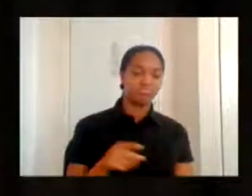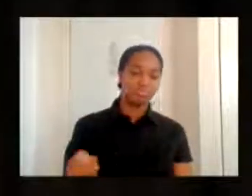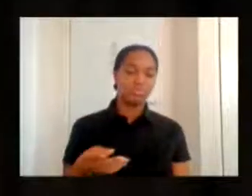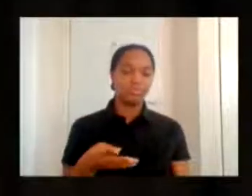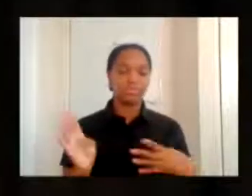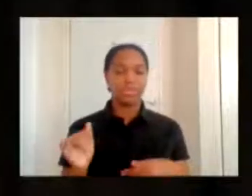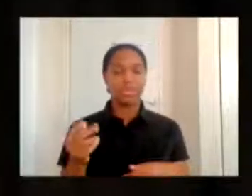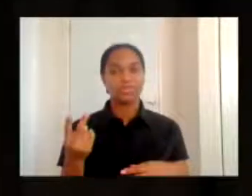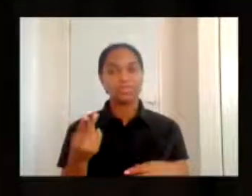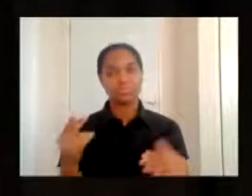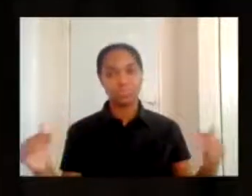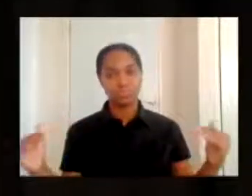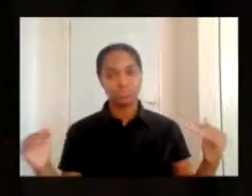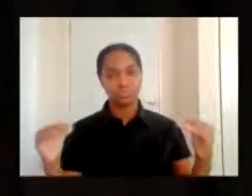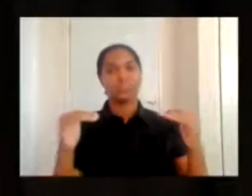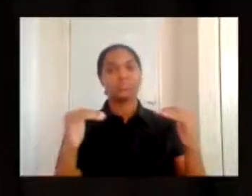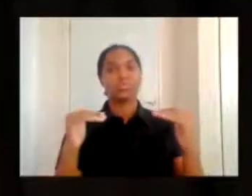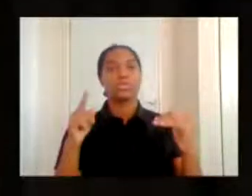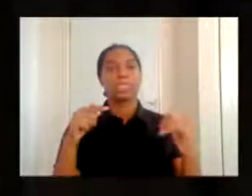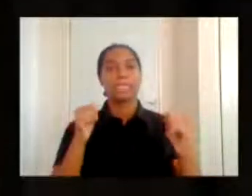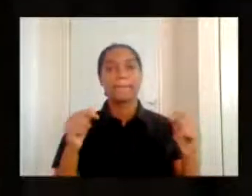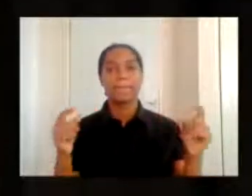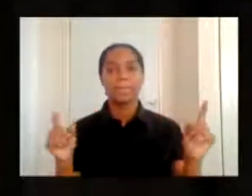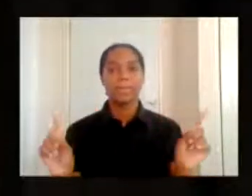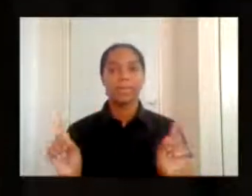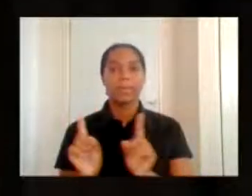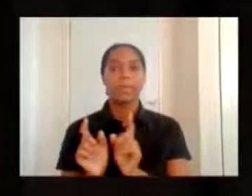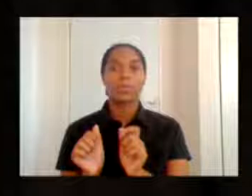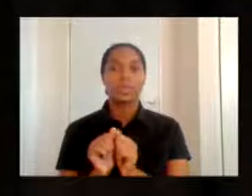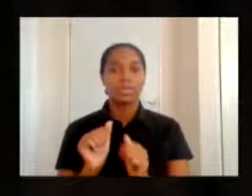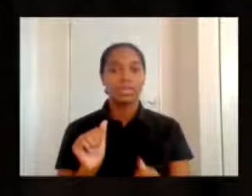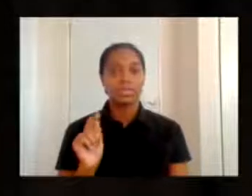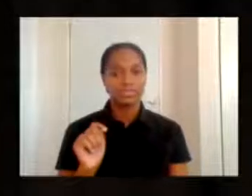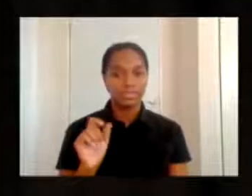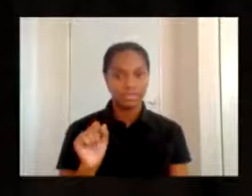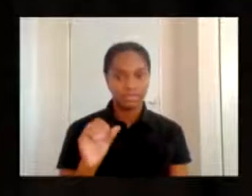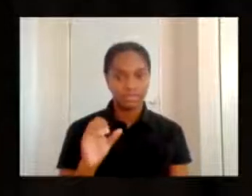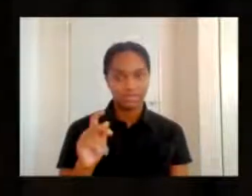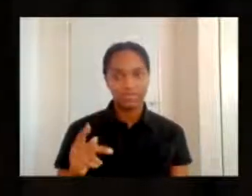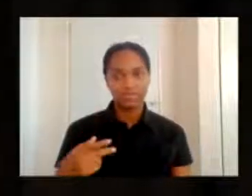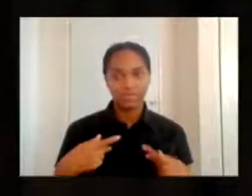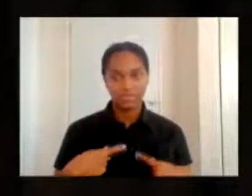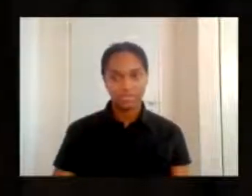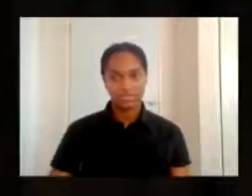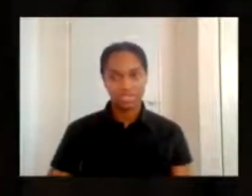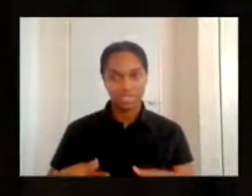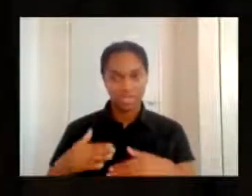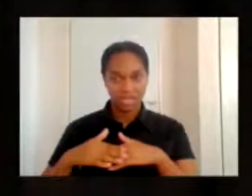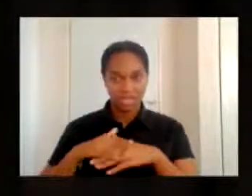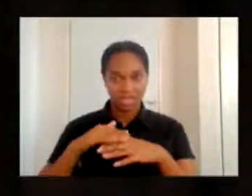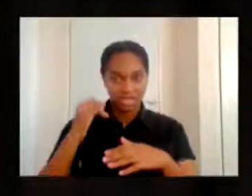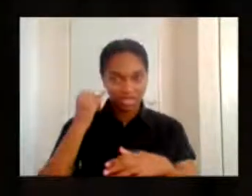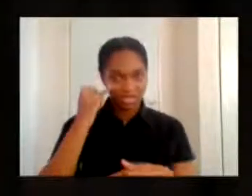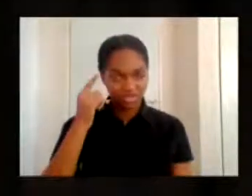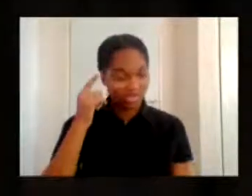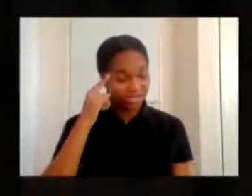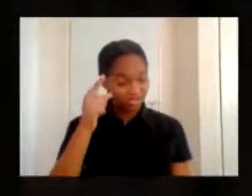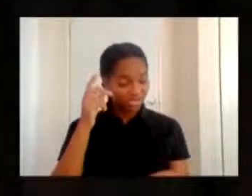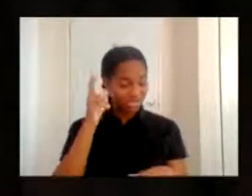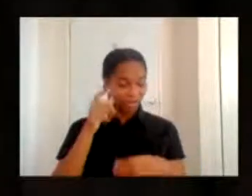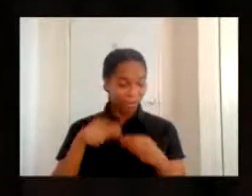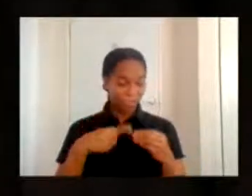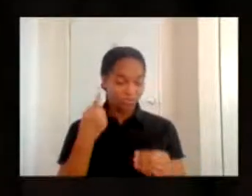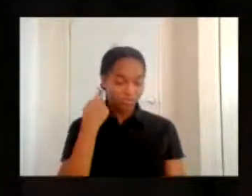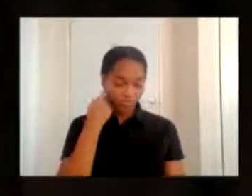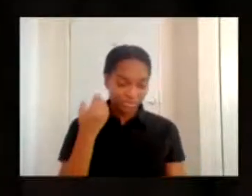and that can be coupled with the ATSC3 physical layer. So the ATSC3 physical layer, which I think you heard about previously,